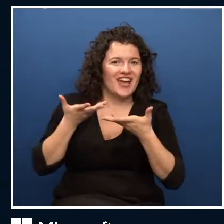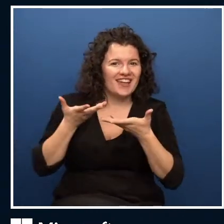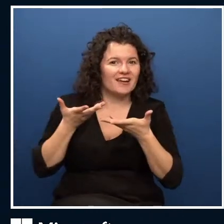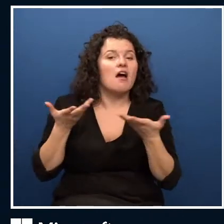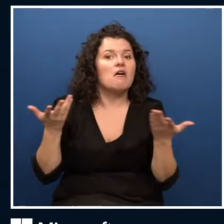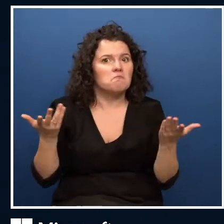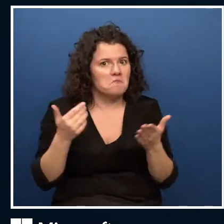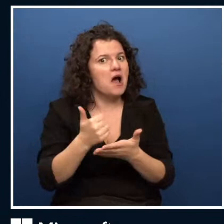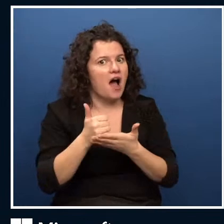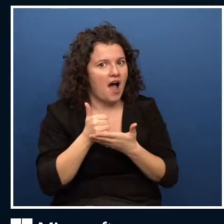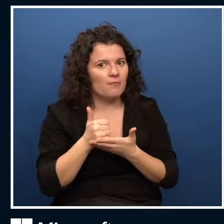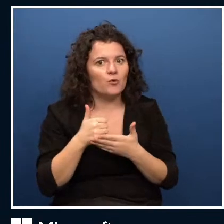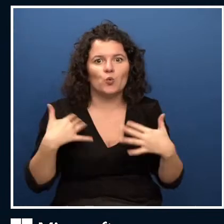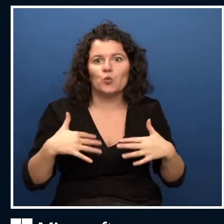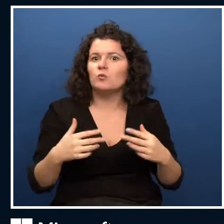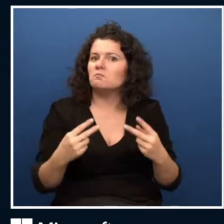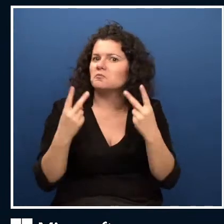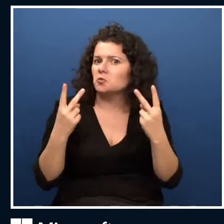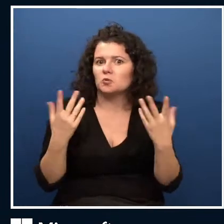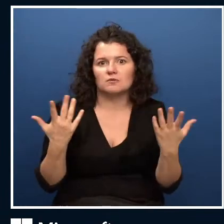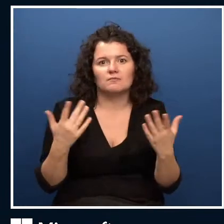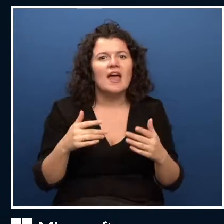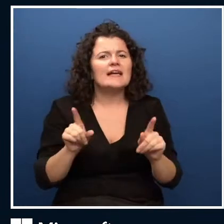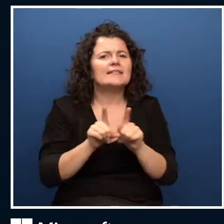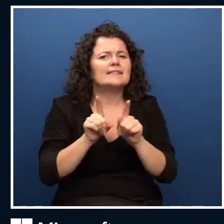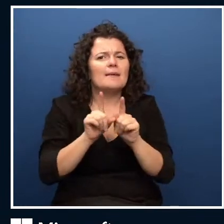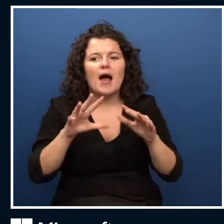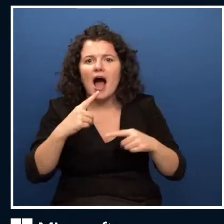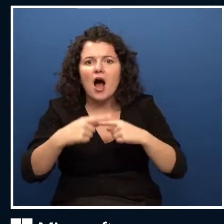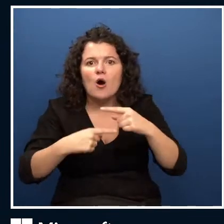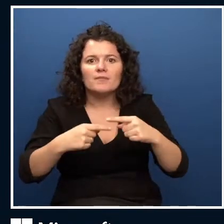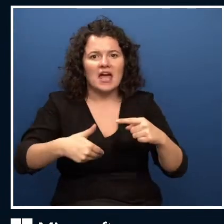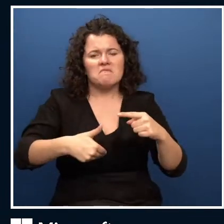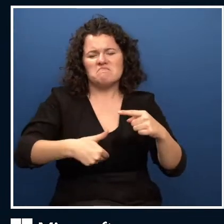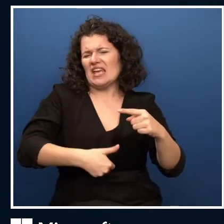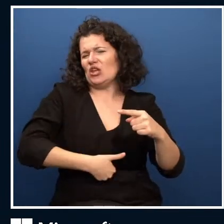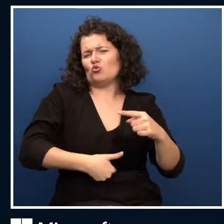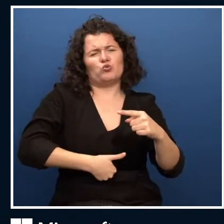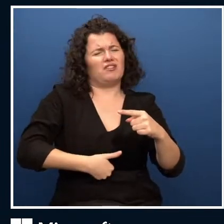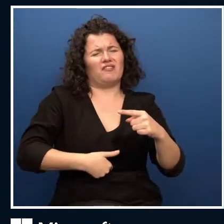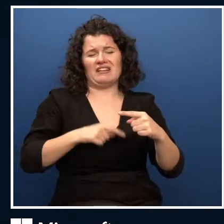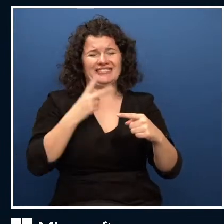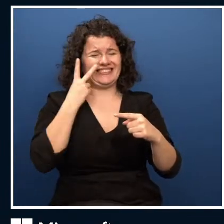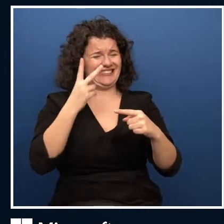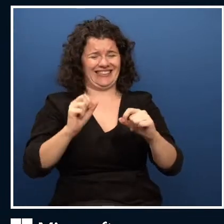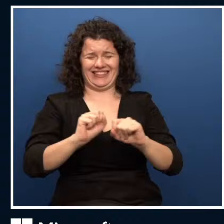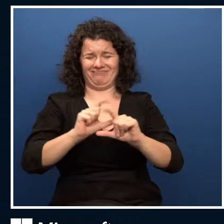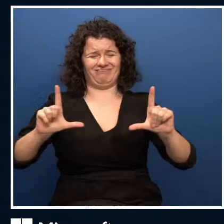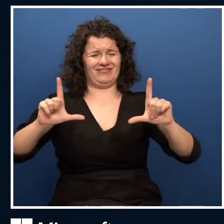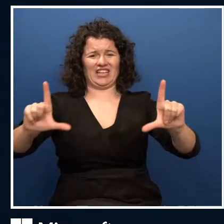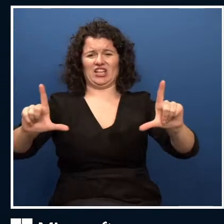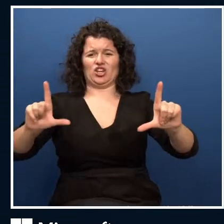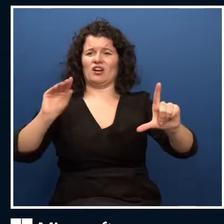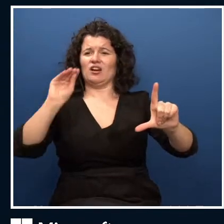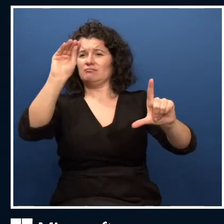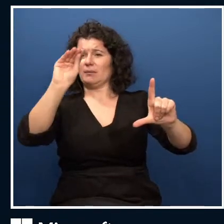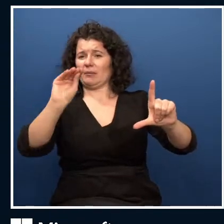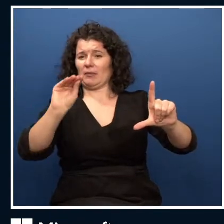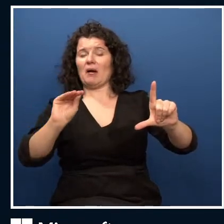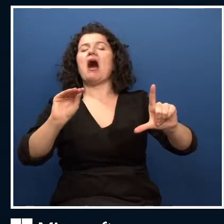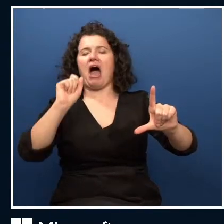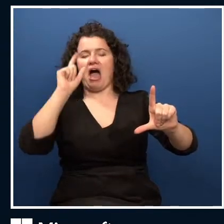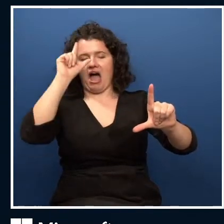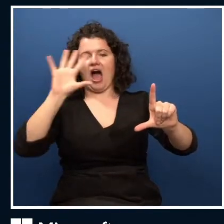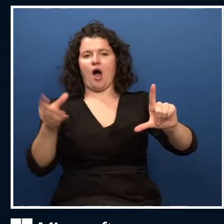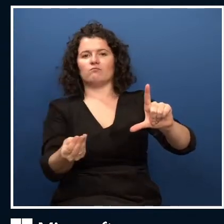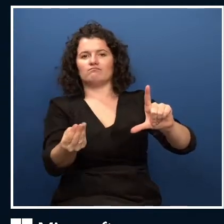very intuitive tutorial. So you can upload it through like kind of notebook there. And that's one part. And another part is